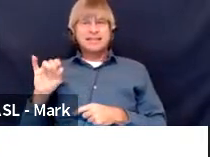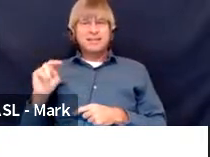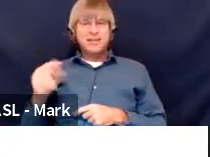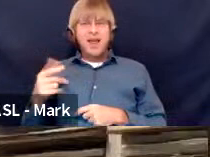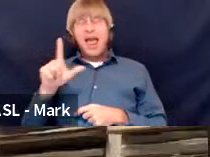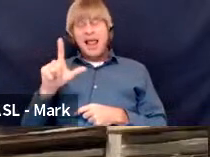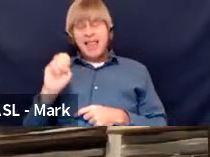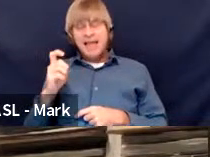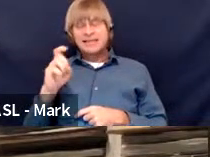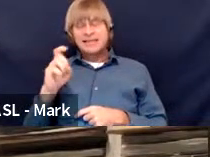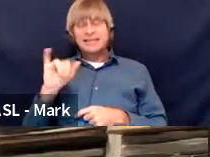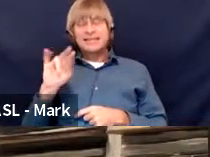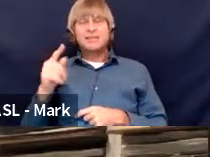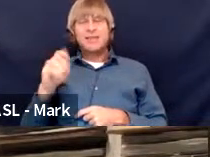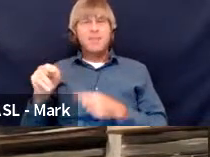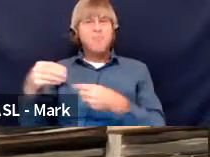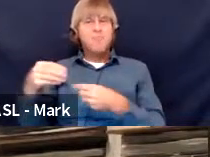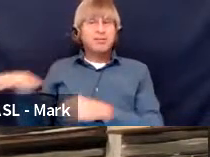kind of cool.